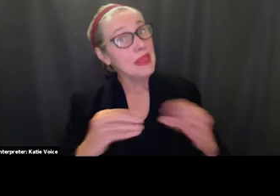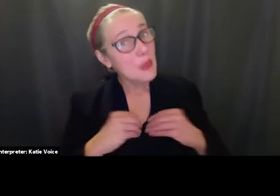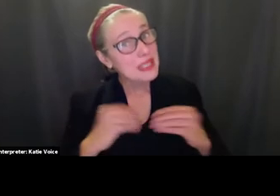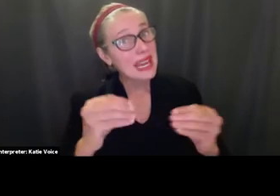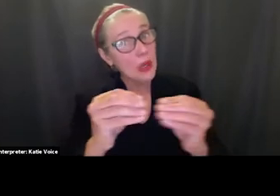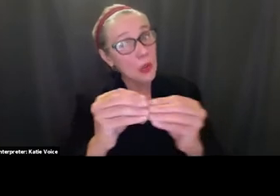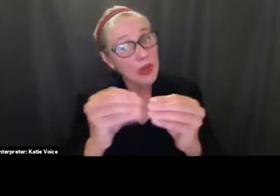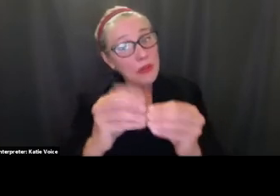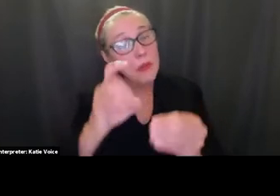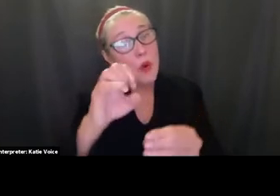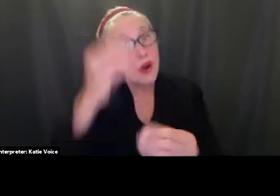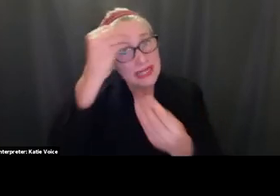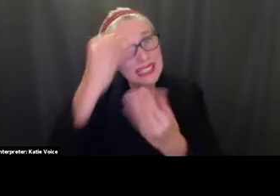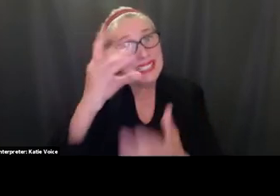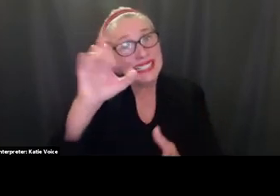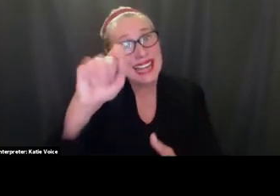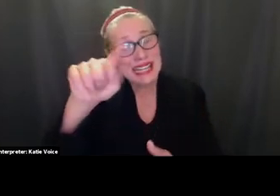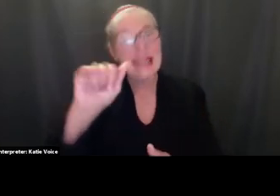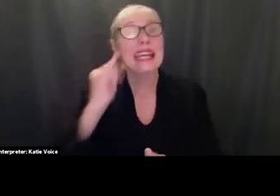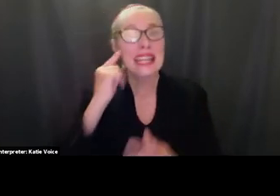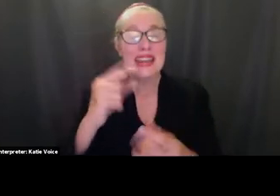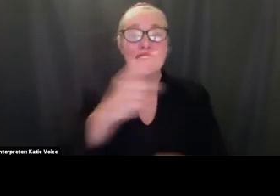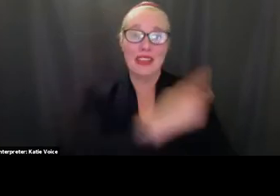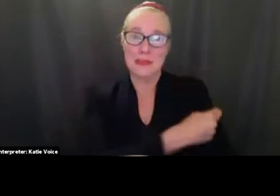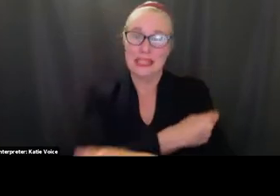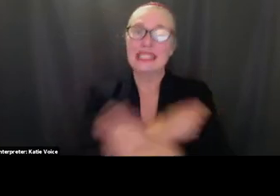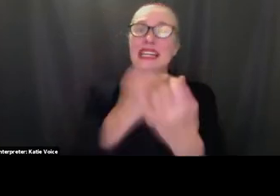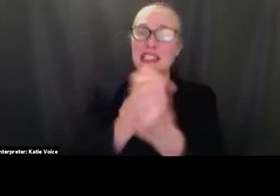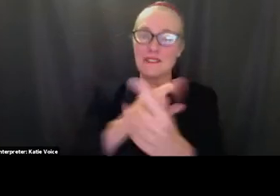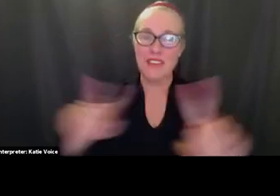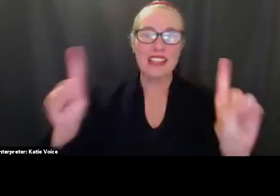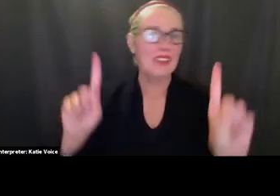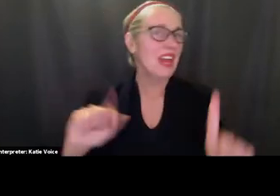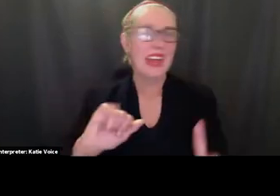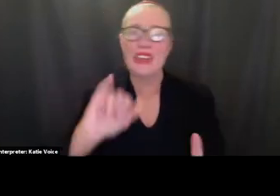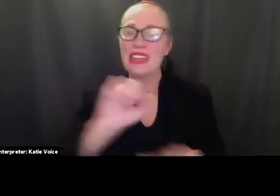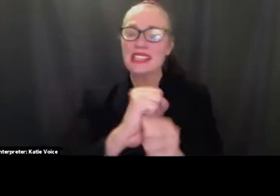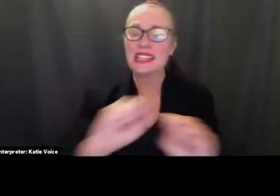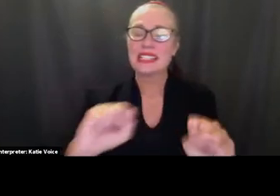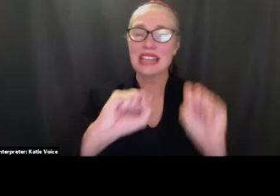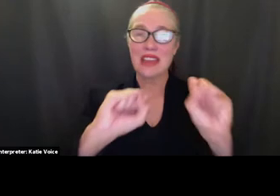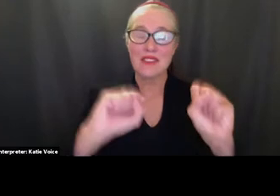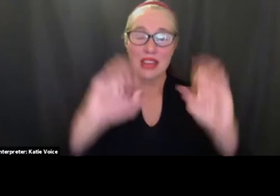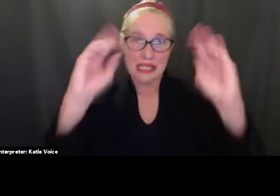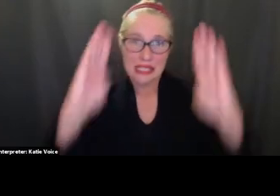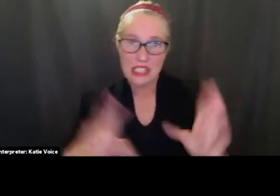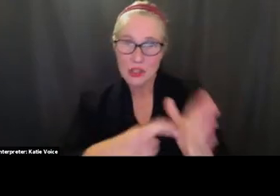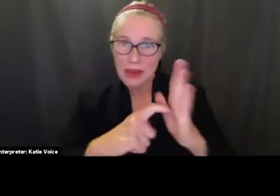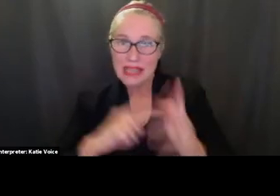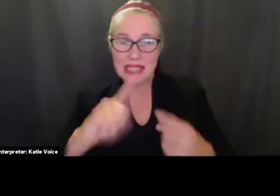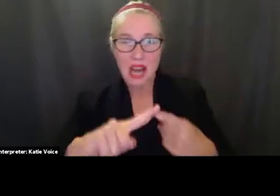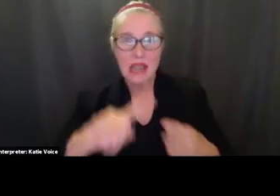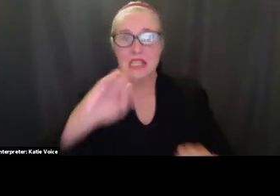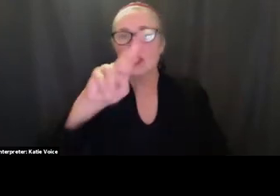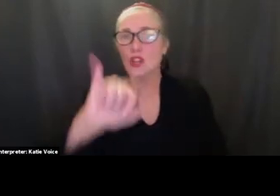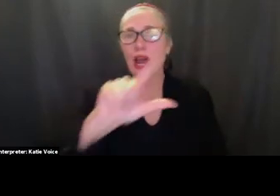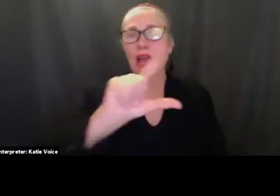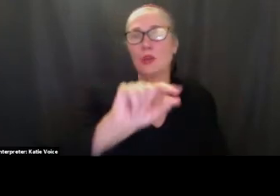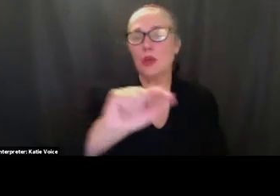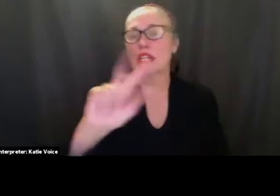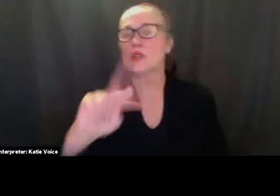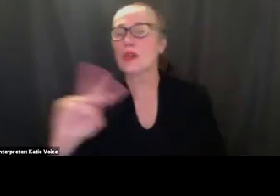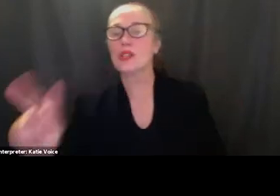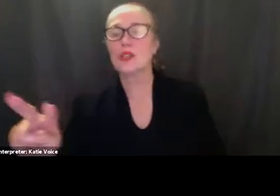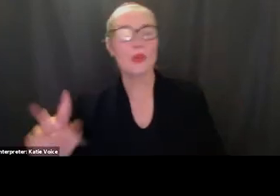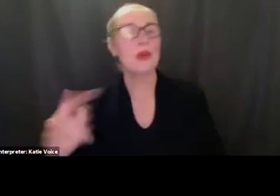the vaccine and its effectiveness the state's teacher mandate isn't until july 2022. i have a lot more to say but i'm running out of time but